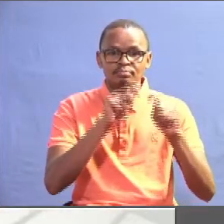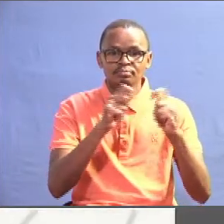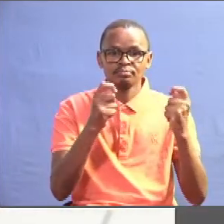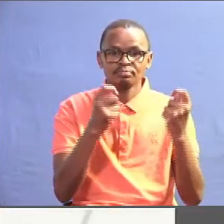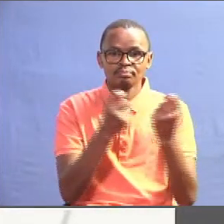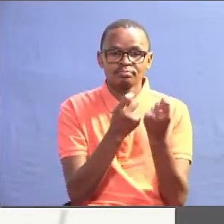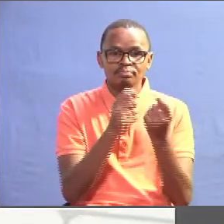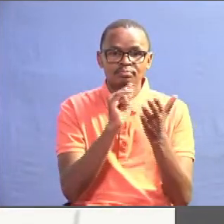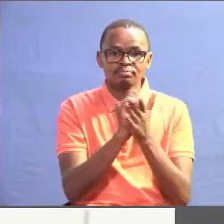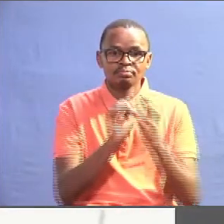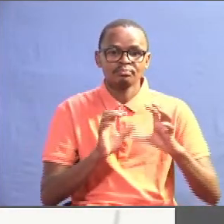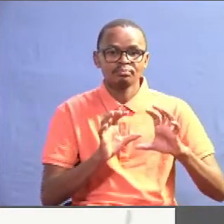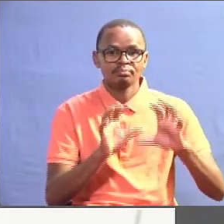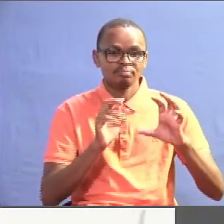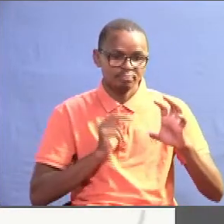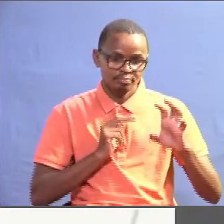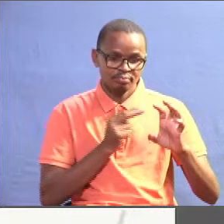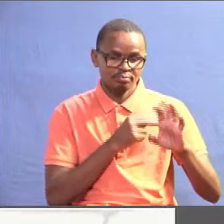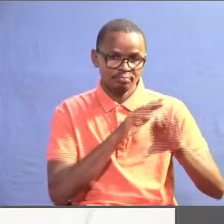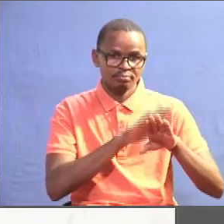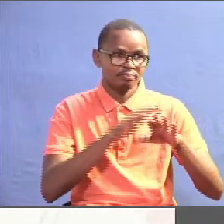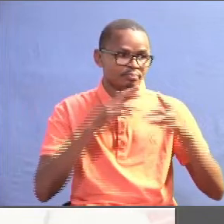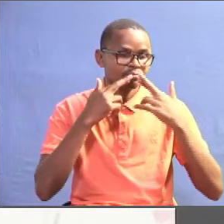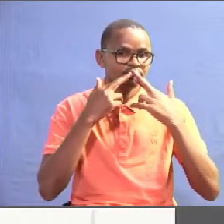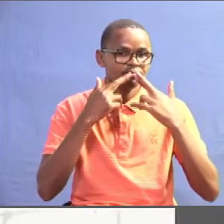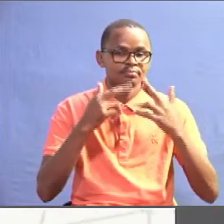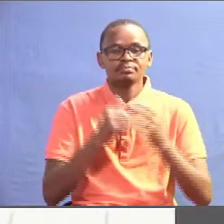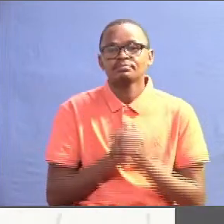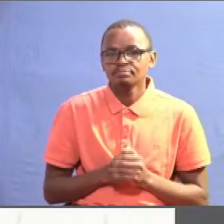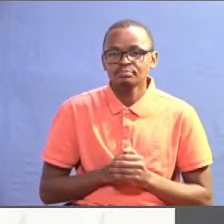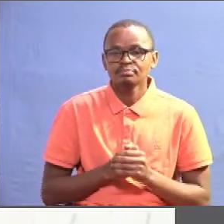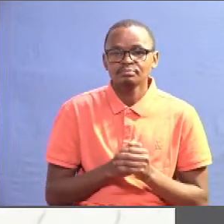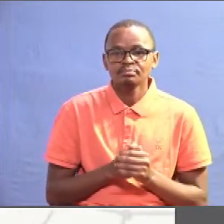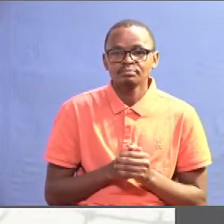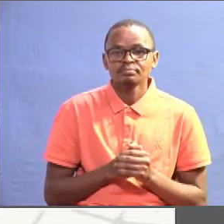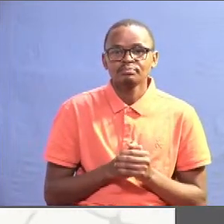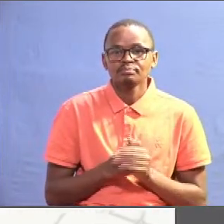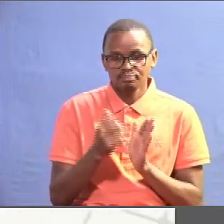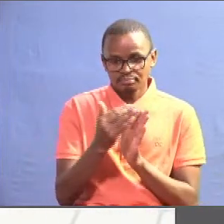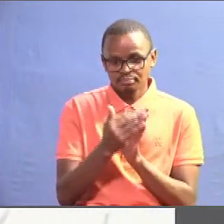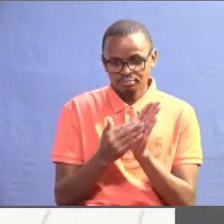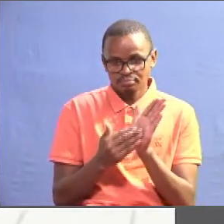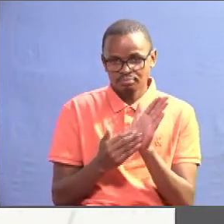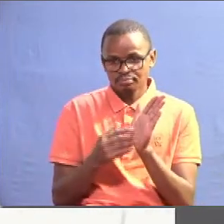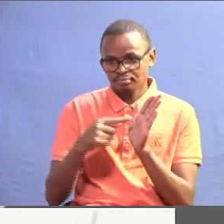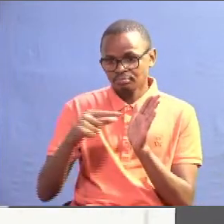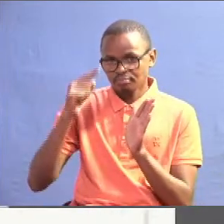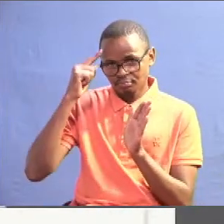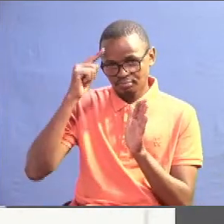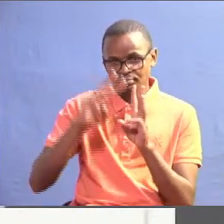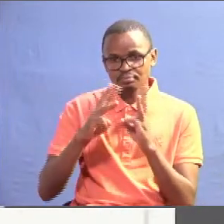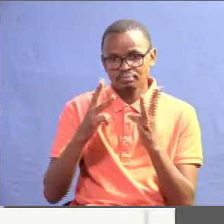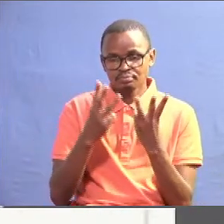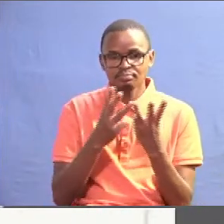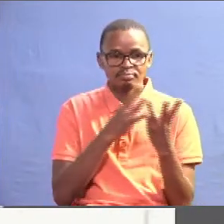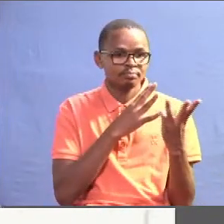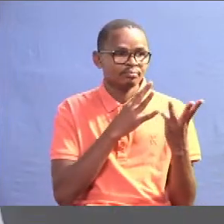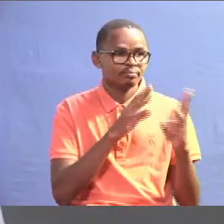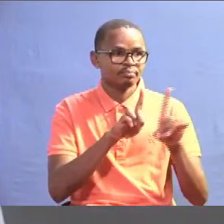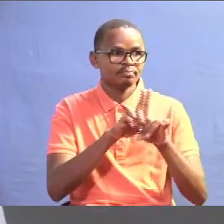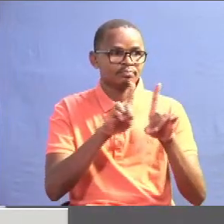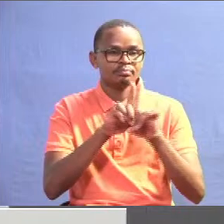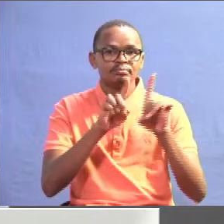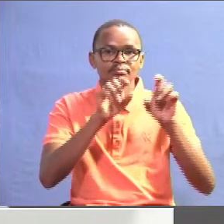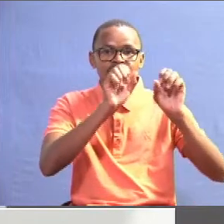that we're going to push them to give us good results. Major highlight was, of course, qualifying for the World Cup and also being